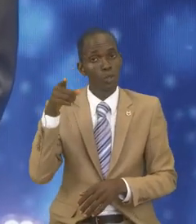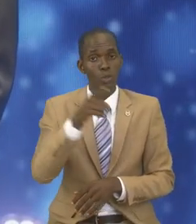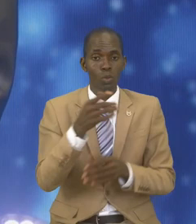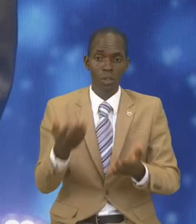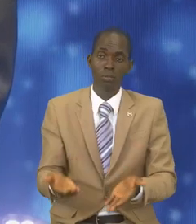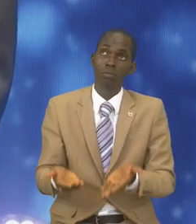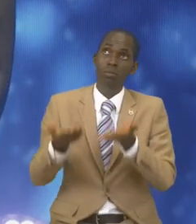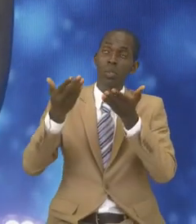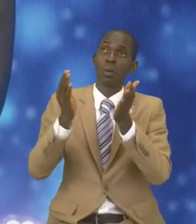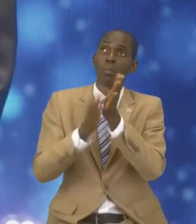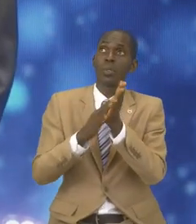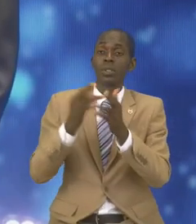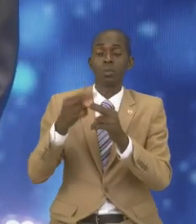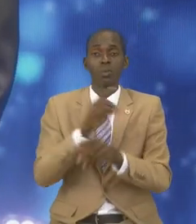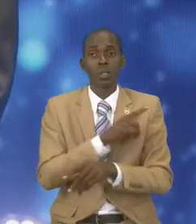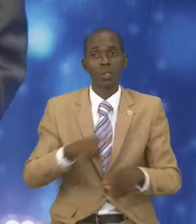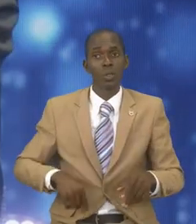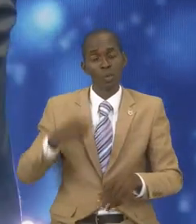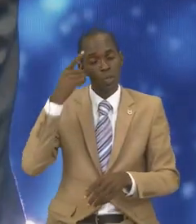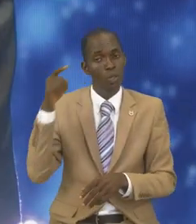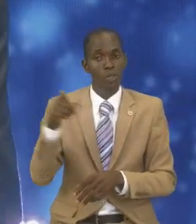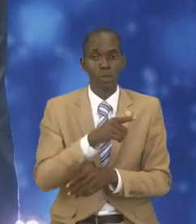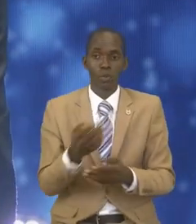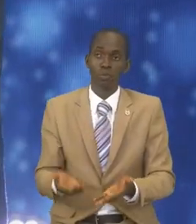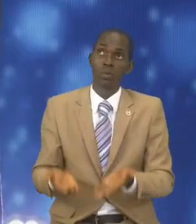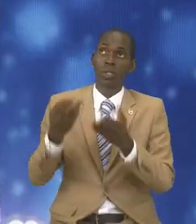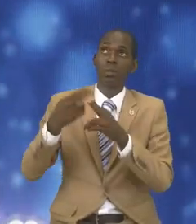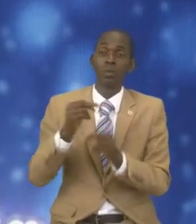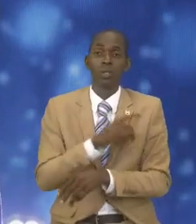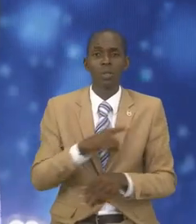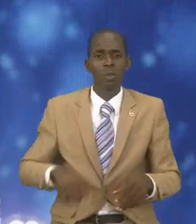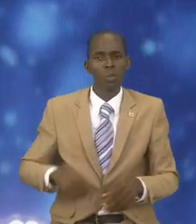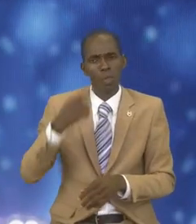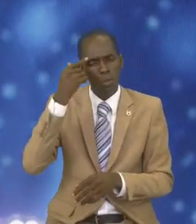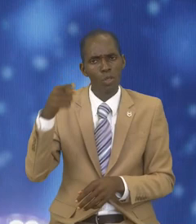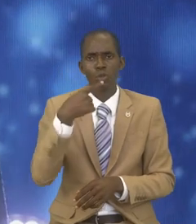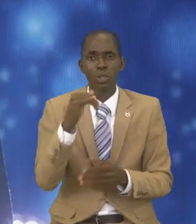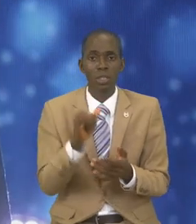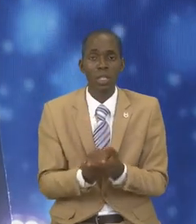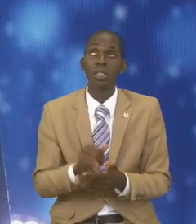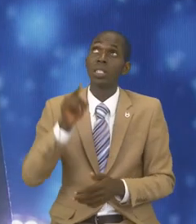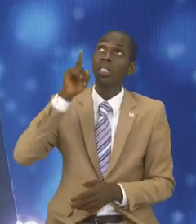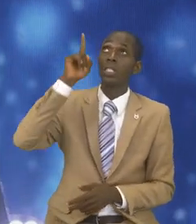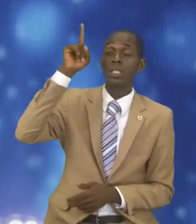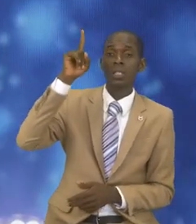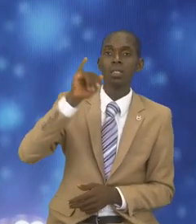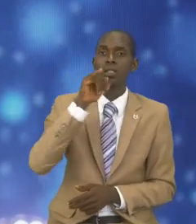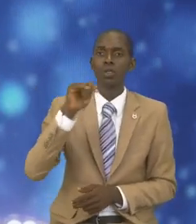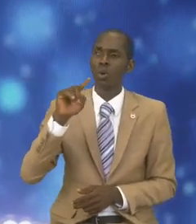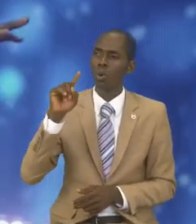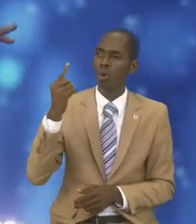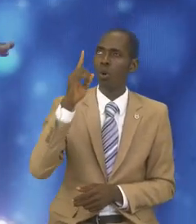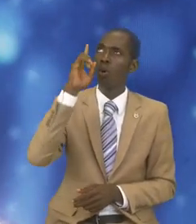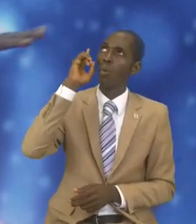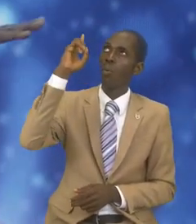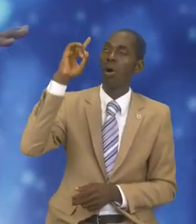and because you elevate him, and because you say he is the only one I know. I don't want